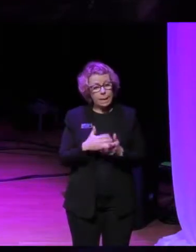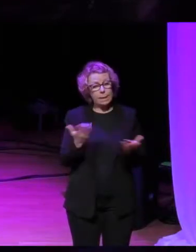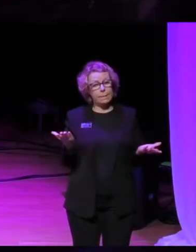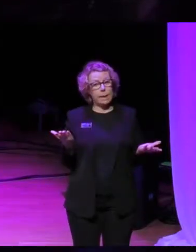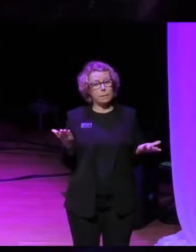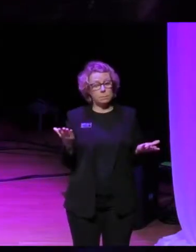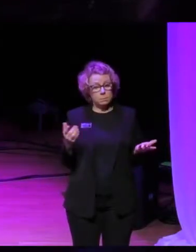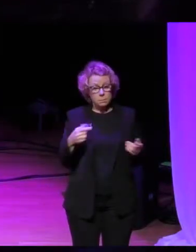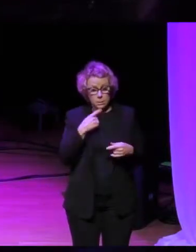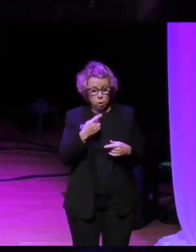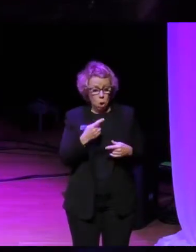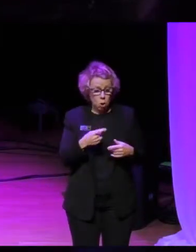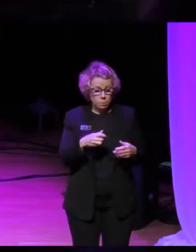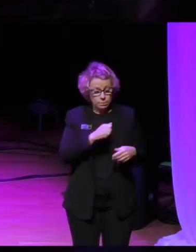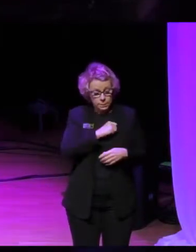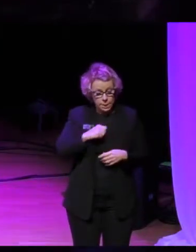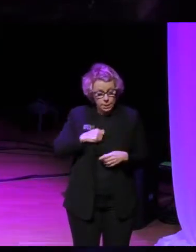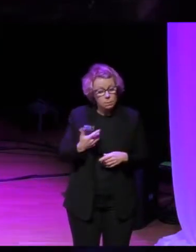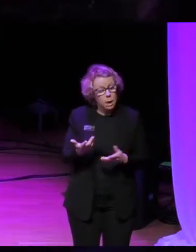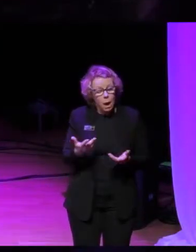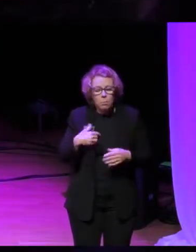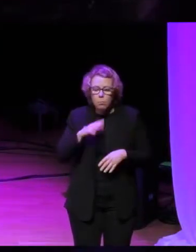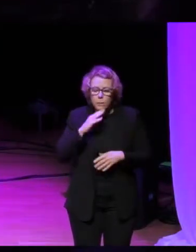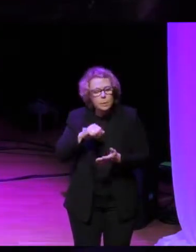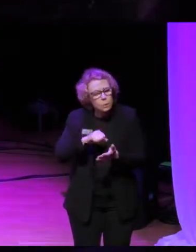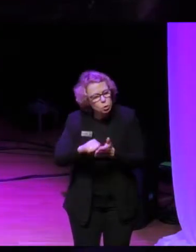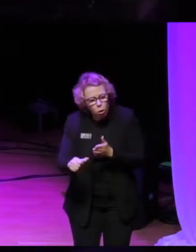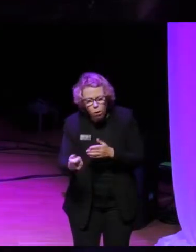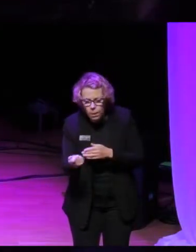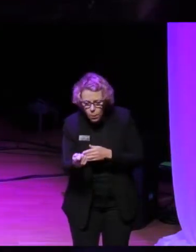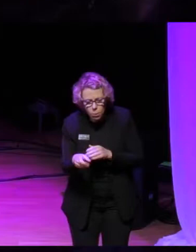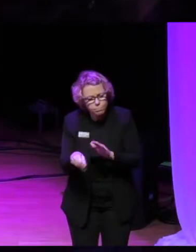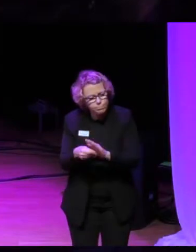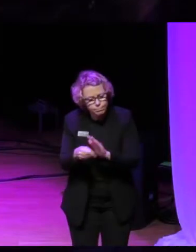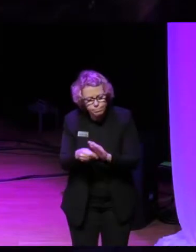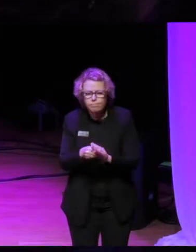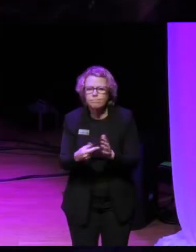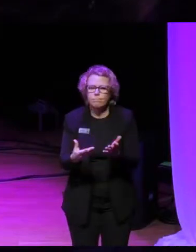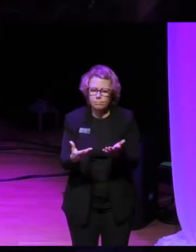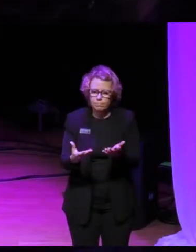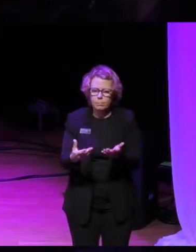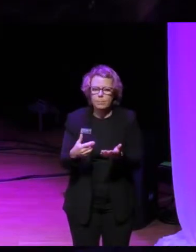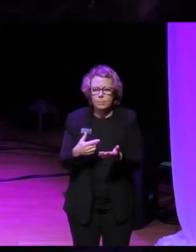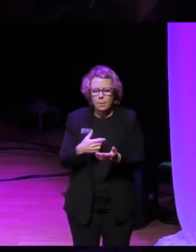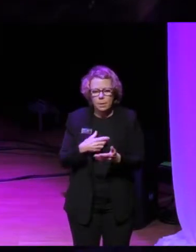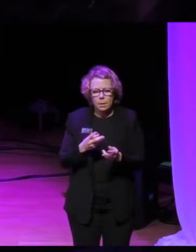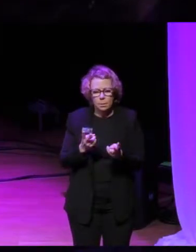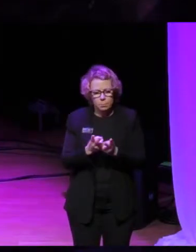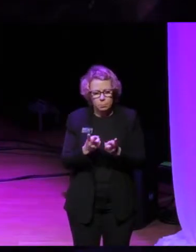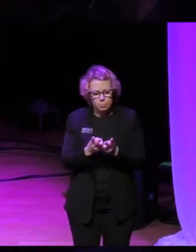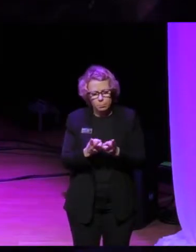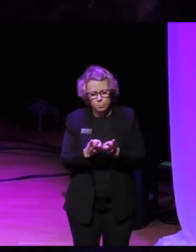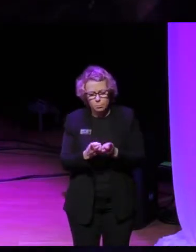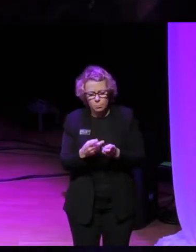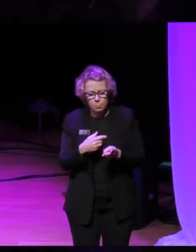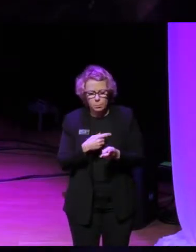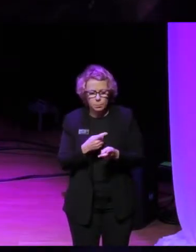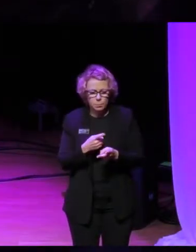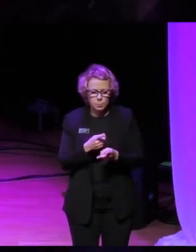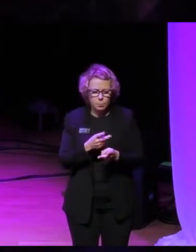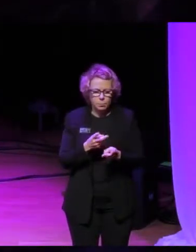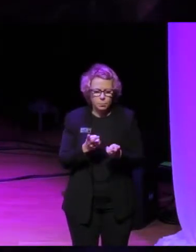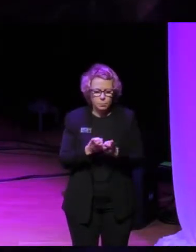The government's not required to pay anything in this case. The cost would have been borne by someone else. The contractor was